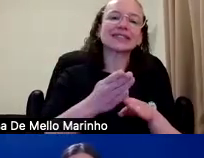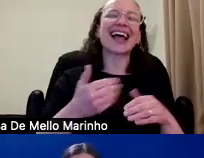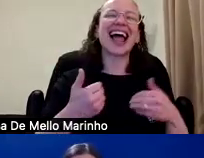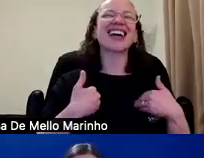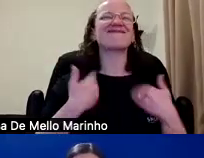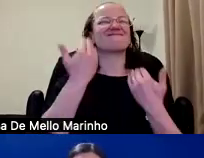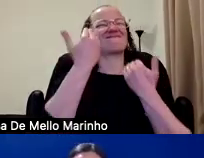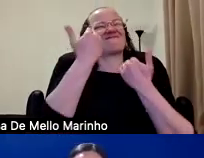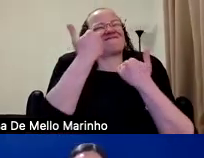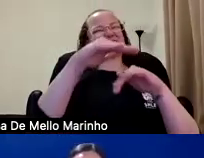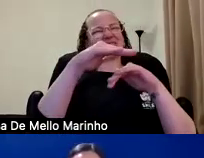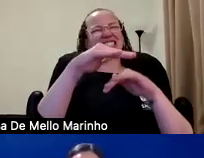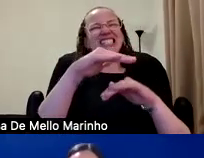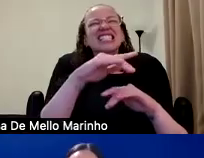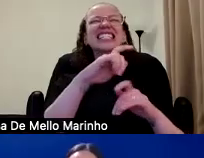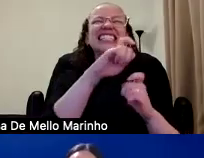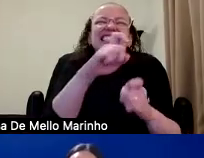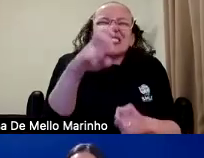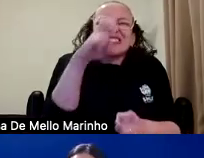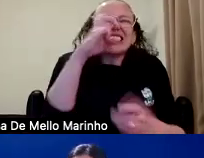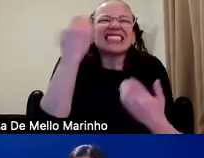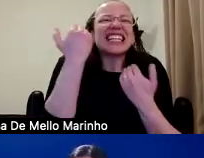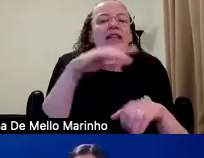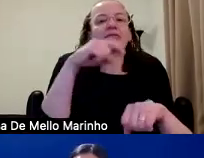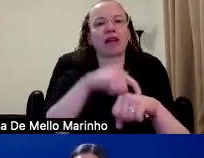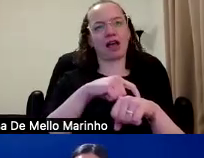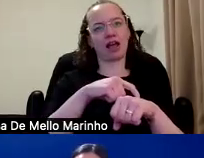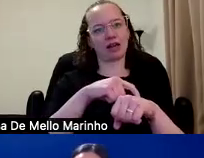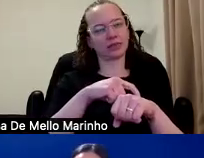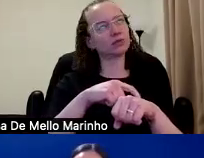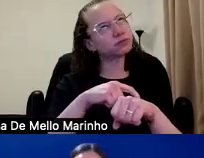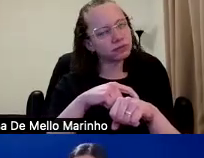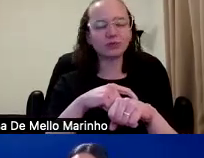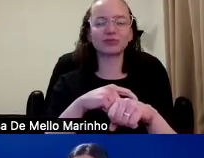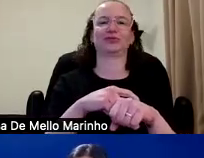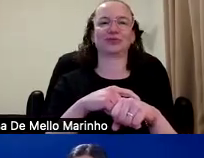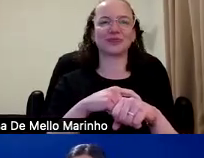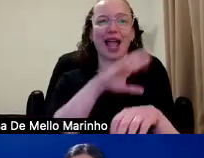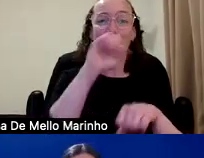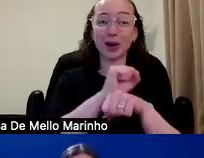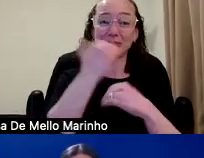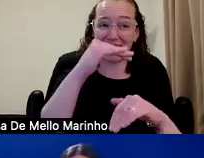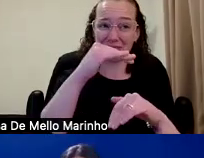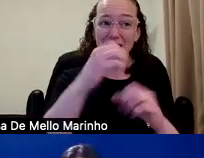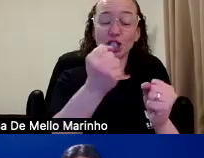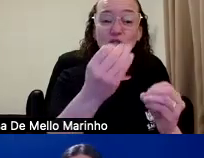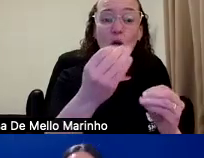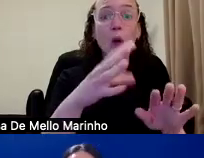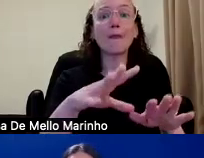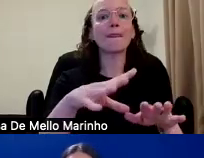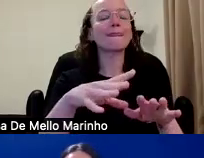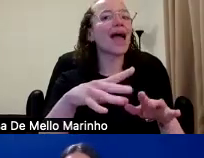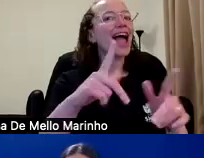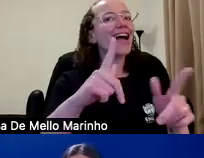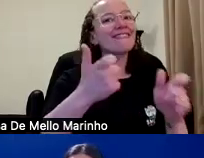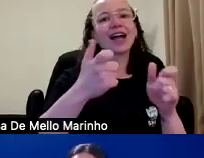with the dentist, there is a limitation with time. They have a strict time limit,